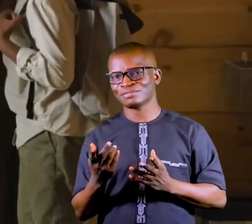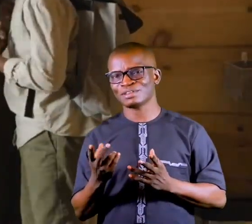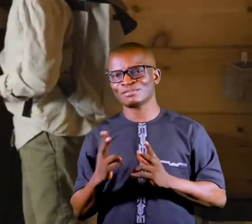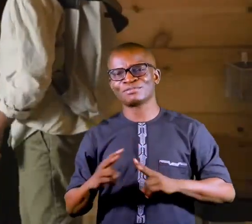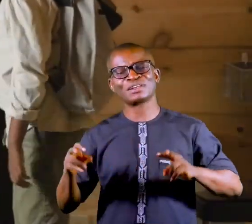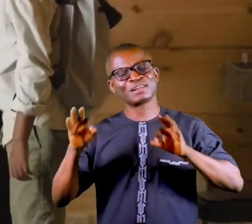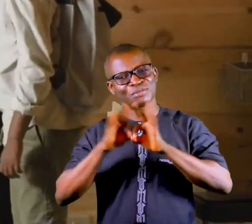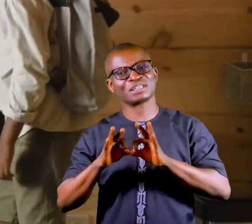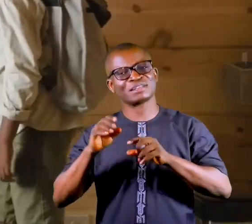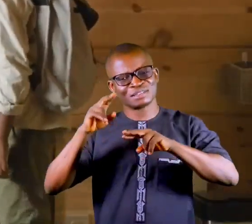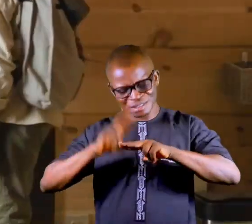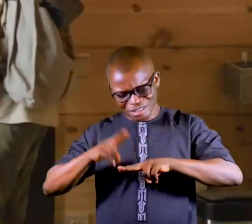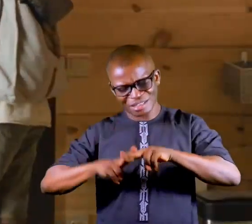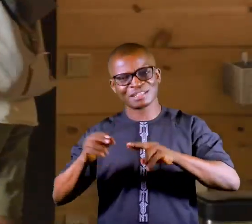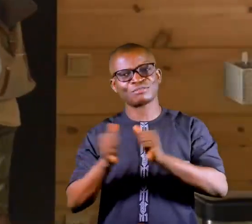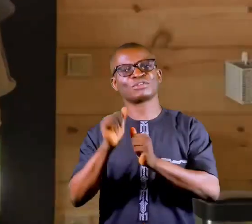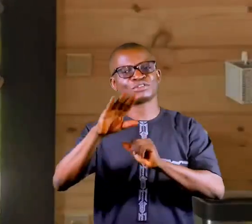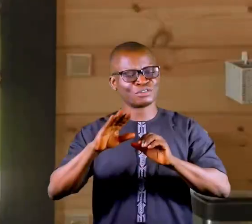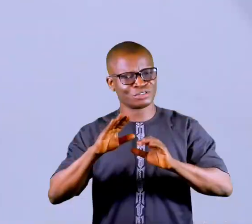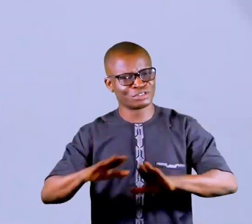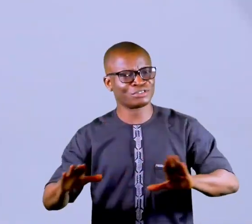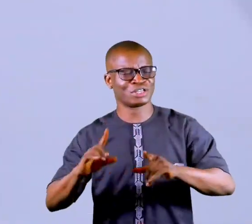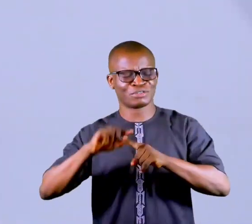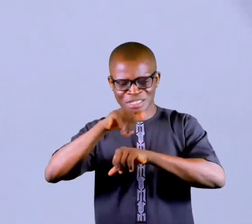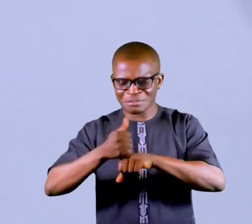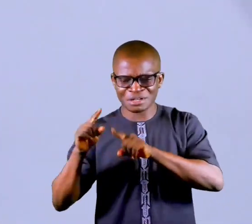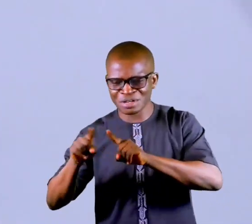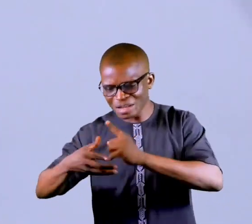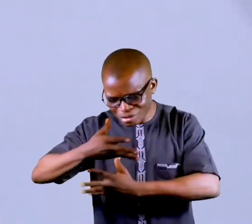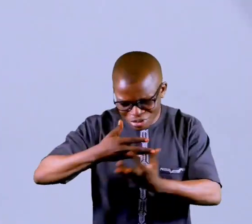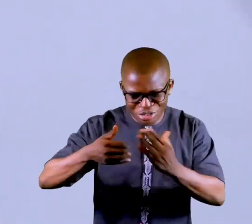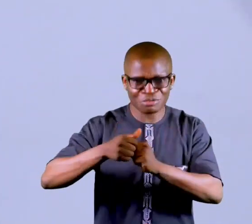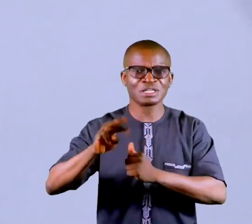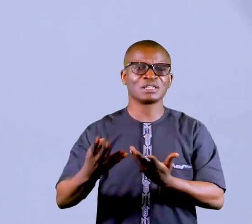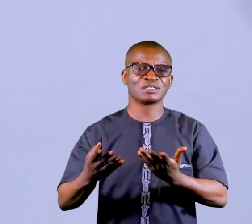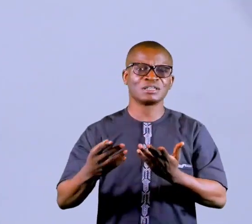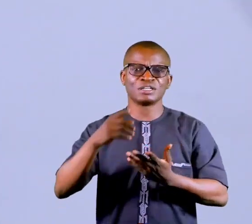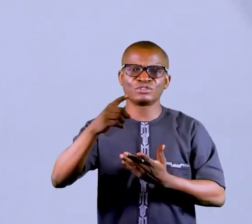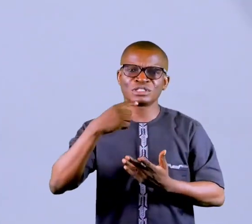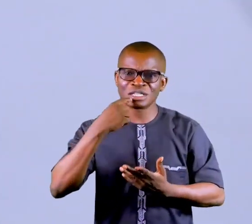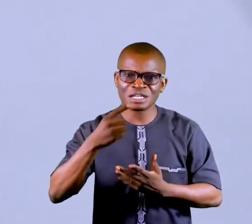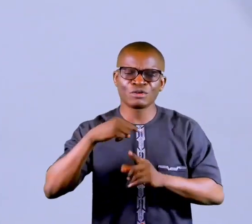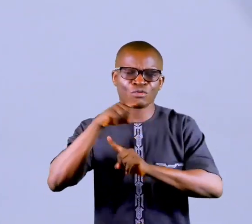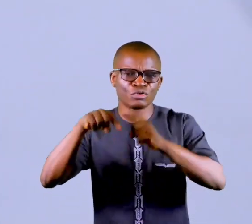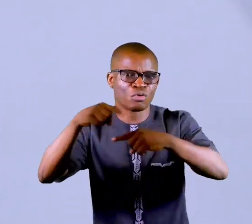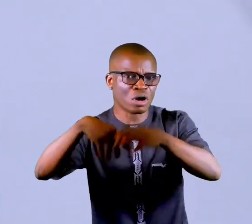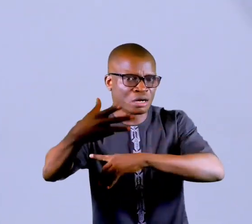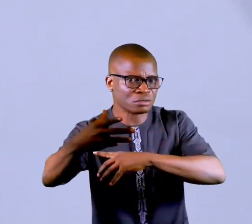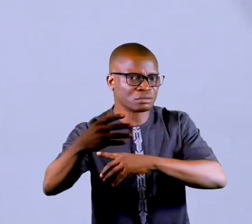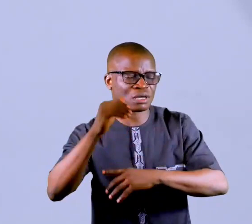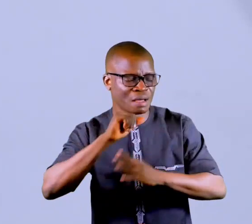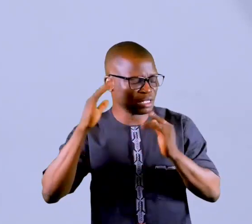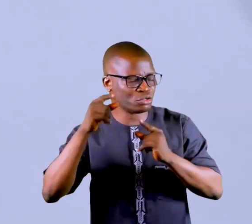but you've never really sat down with the child to establish these rules. You have not said to the child, when you go out, I expect you to